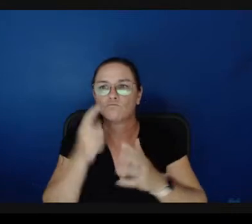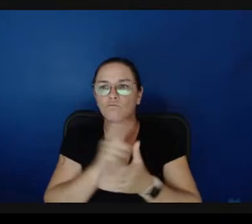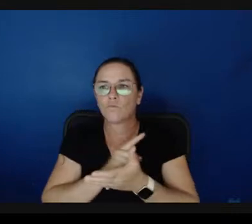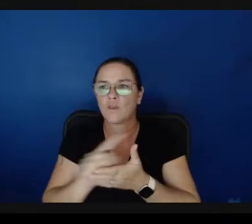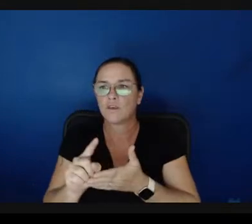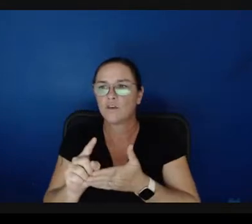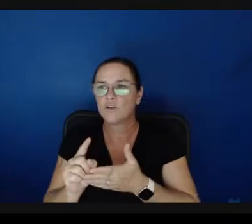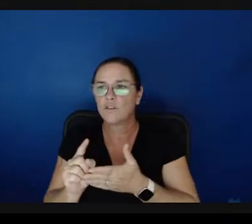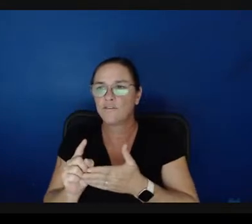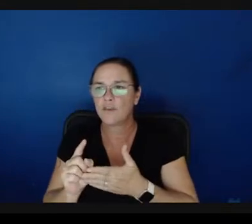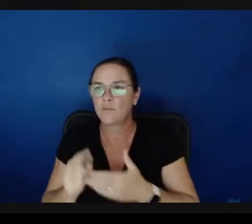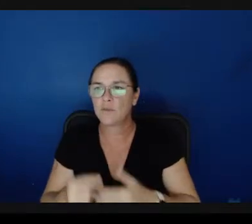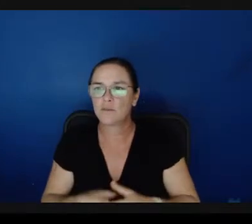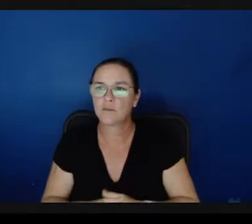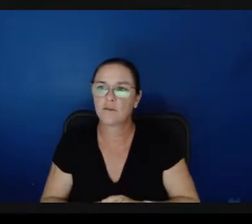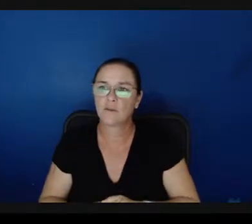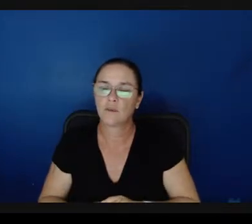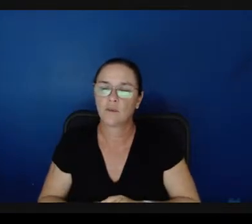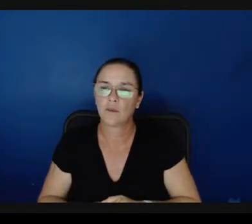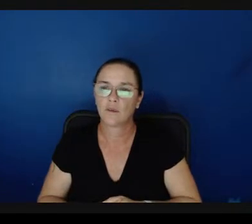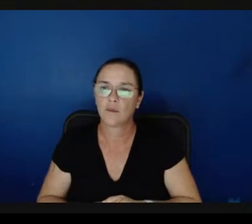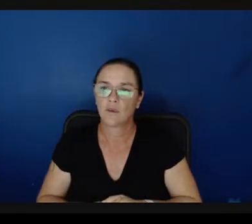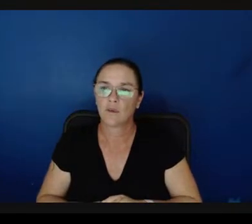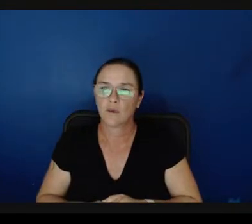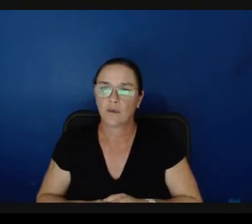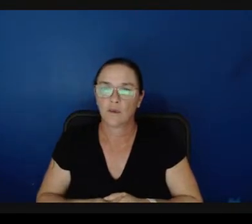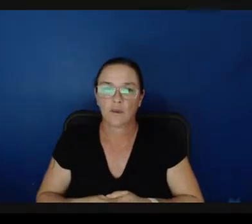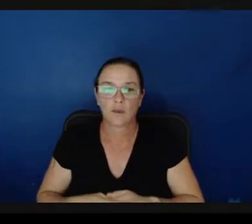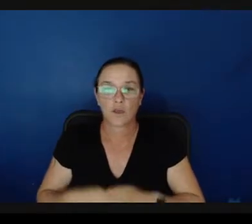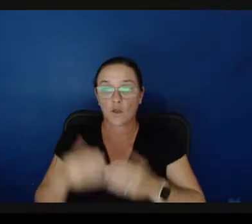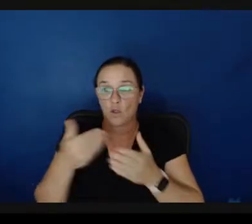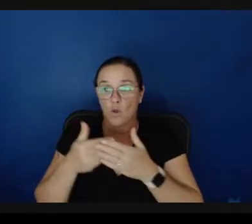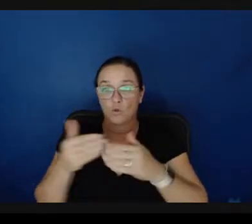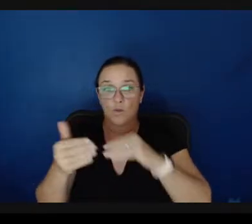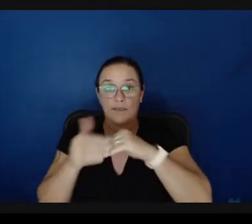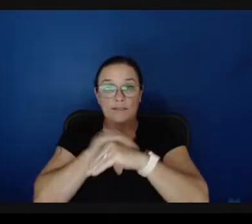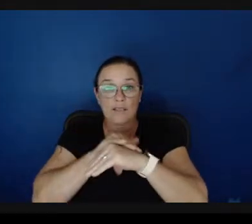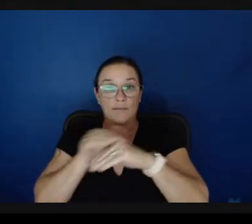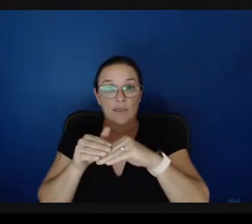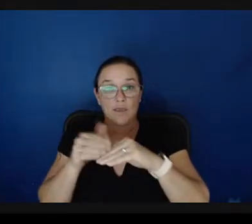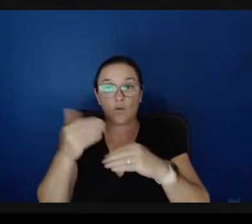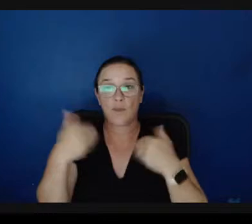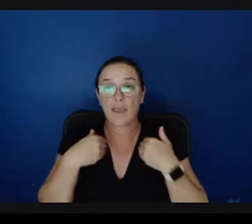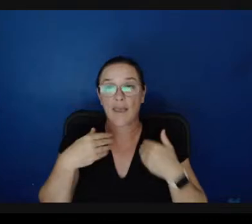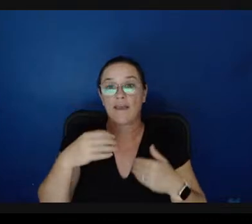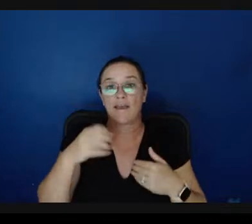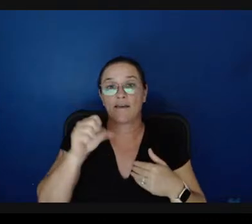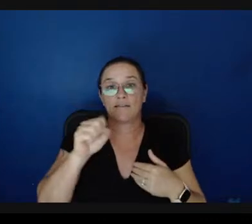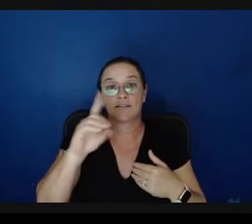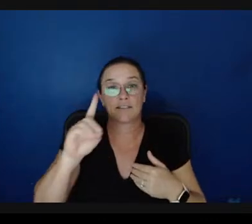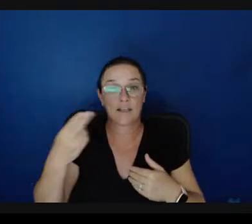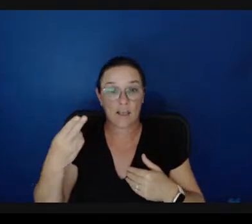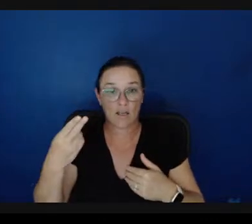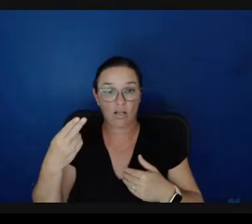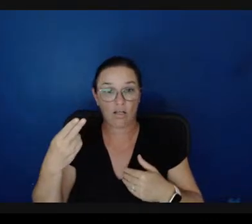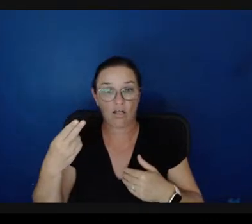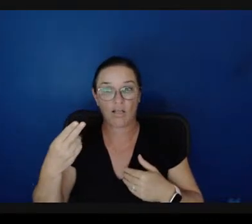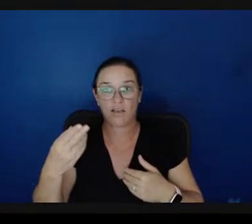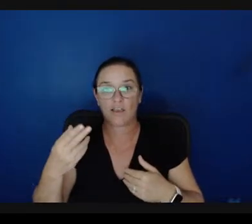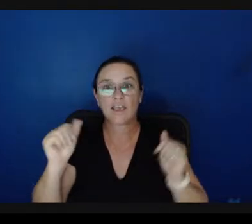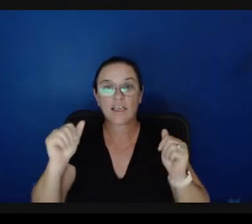last few days here as well. Closest to the summit, we have the Sandhill tiltmeter, and you can see that there's been a